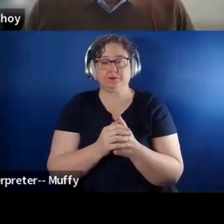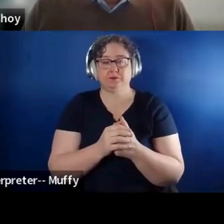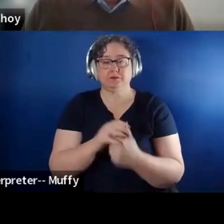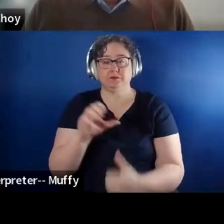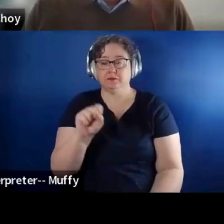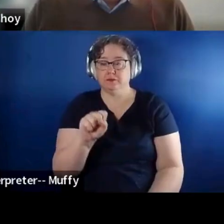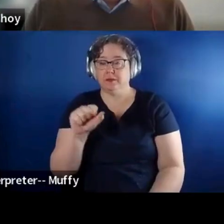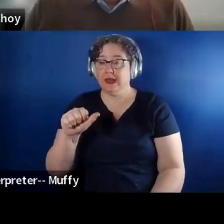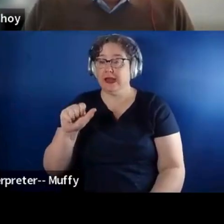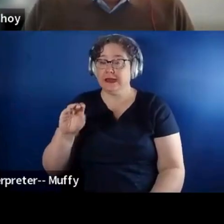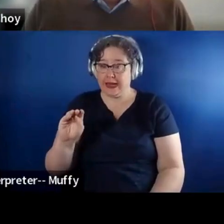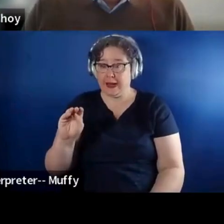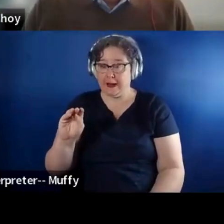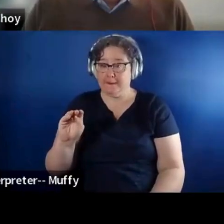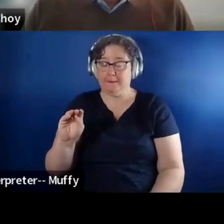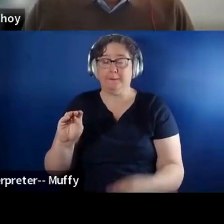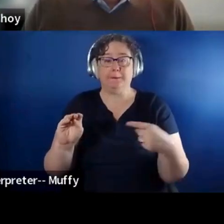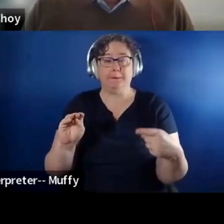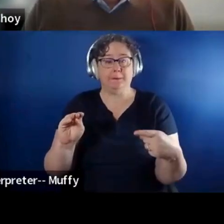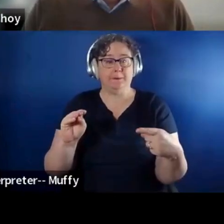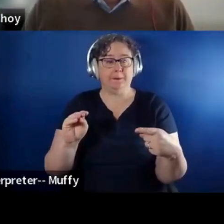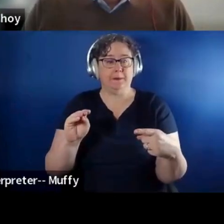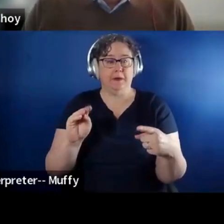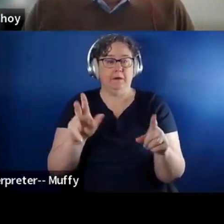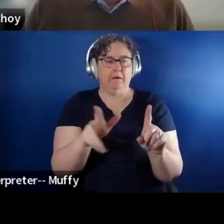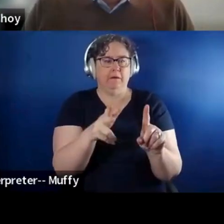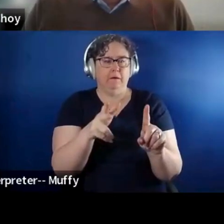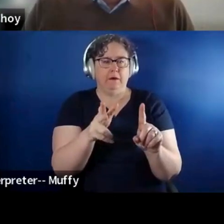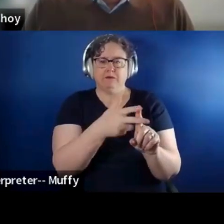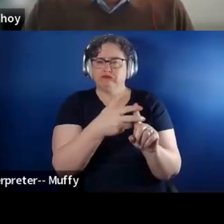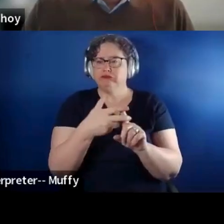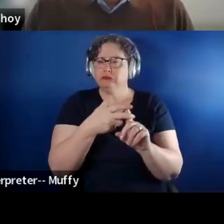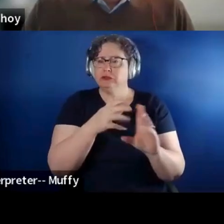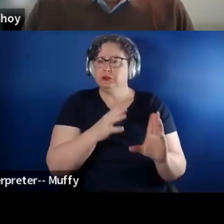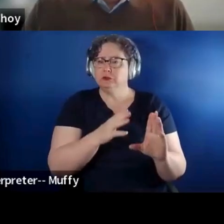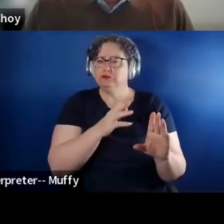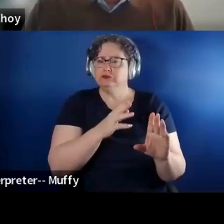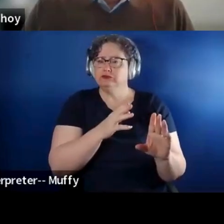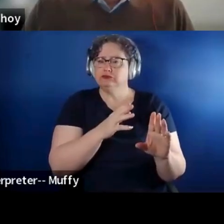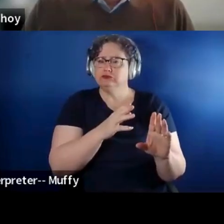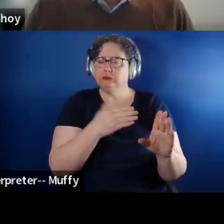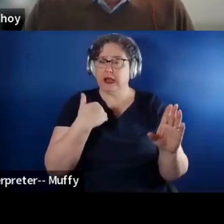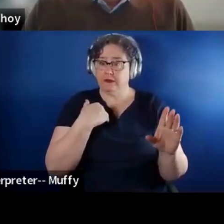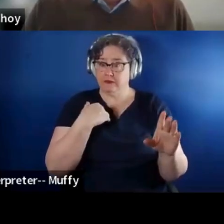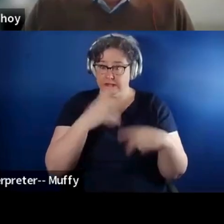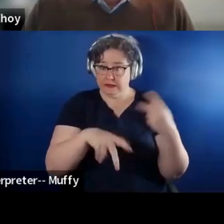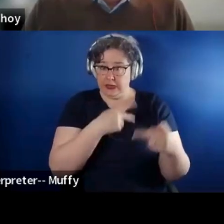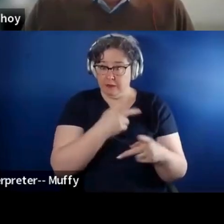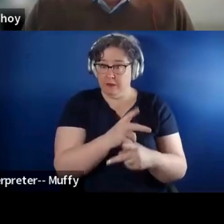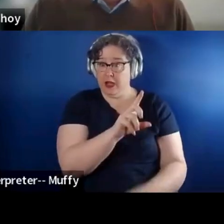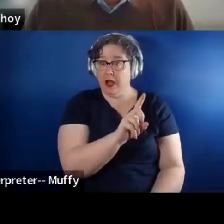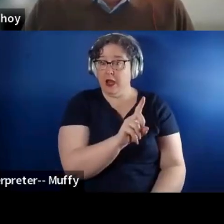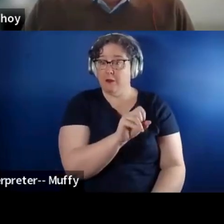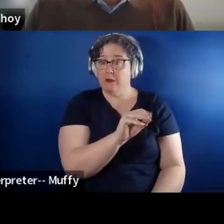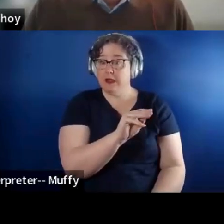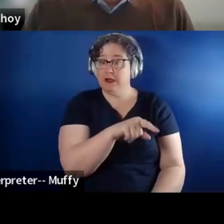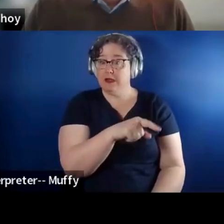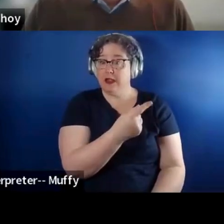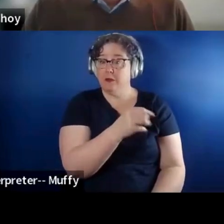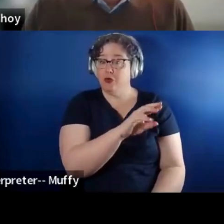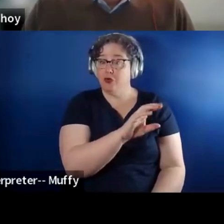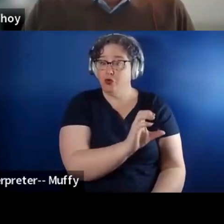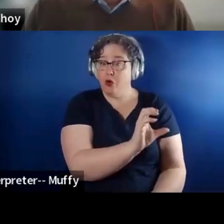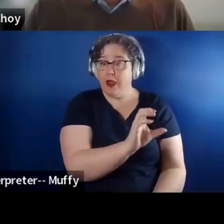Does Sam's subscribers have the same kind of demographics and psychographics and live in the same area